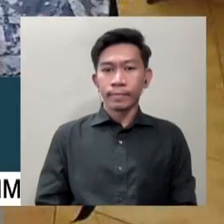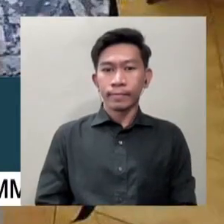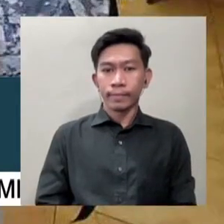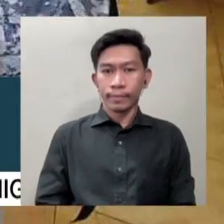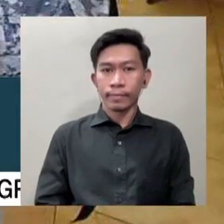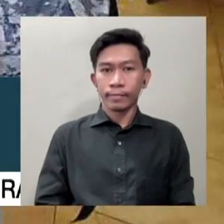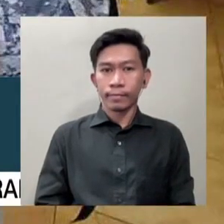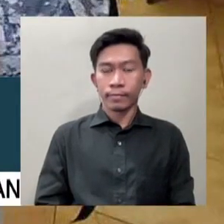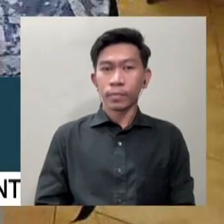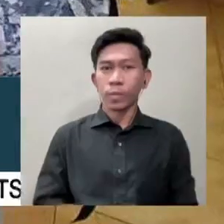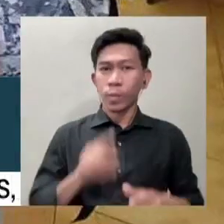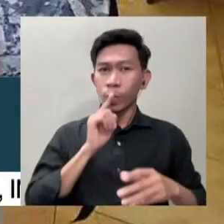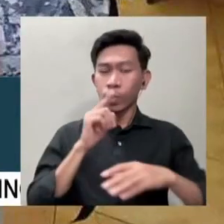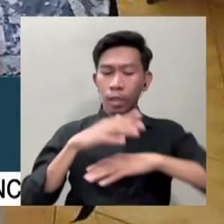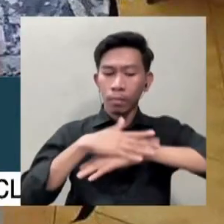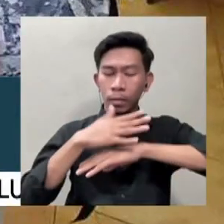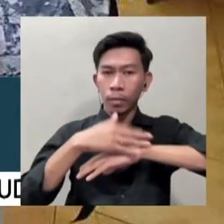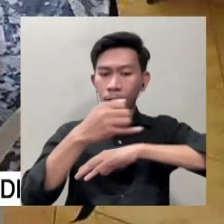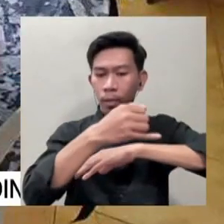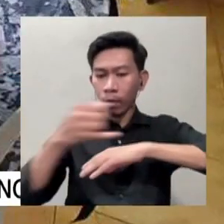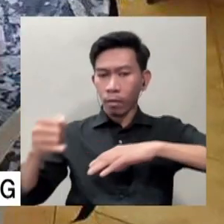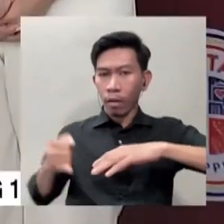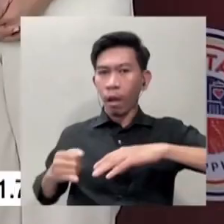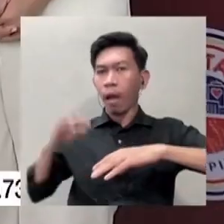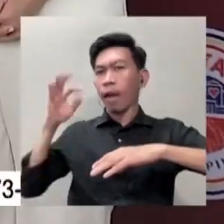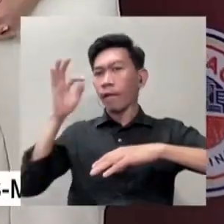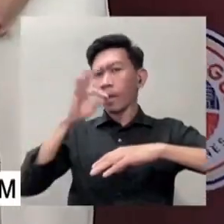Those barriers were removed by the Philippine Coast Guard.